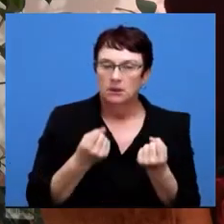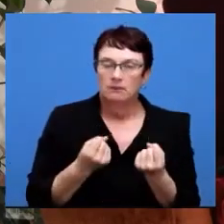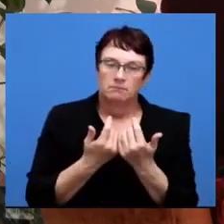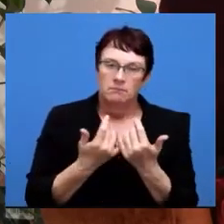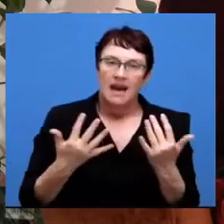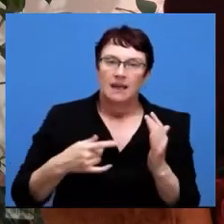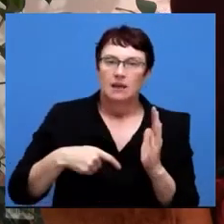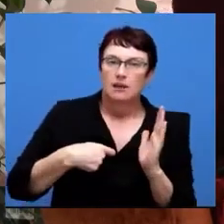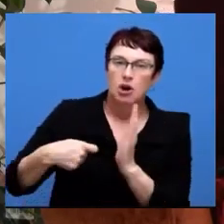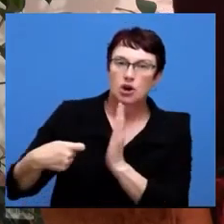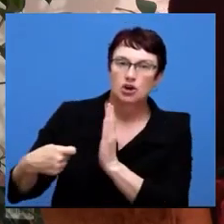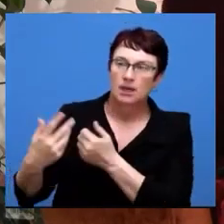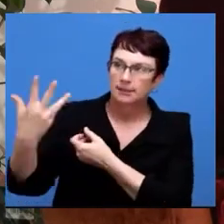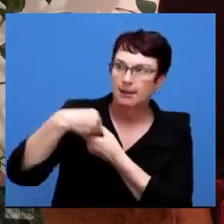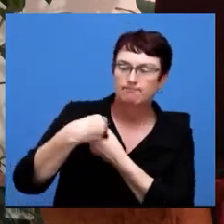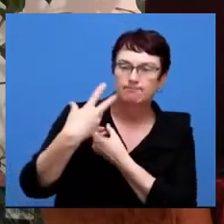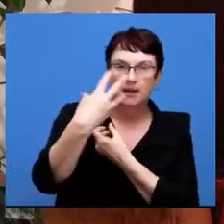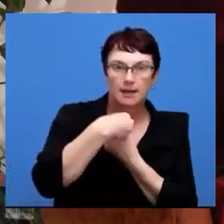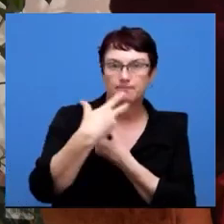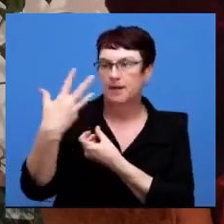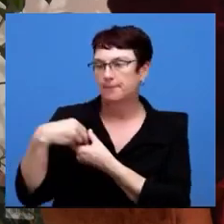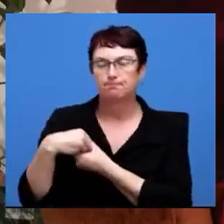one, let's say, quite